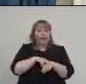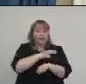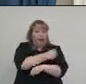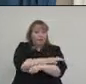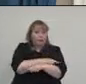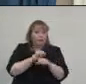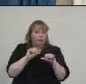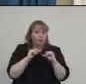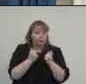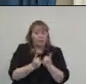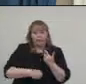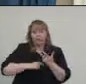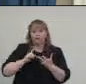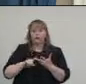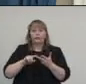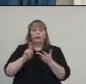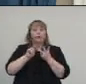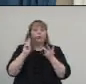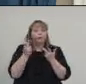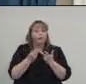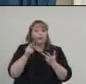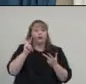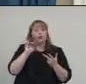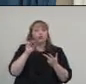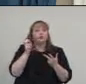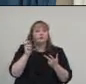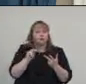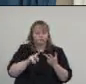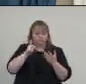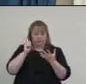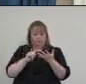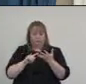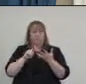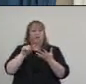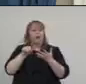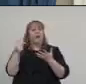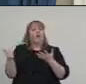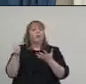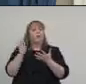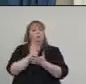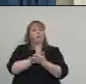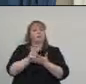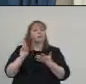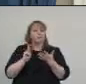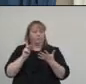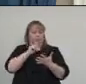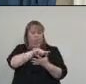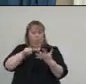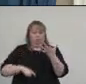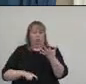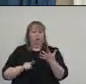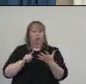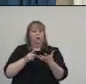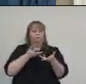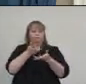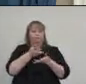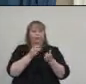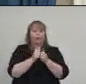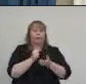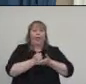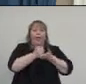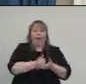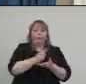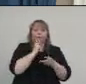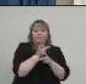local government representatives, state legislators, and other stakeholders as needed to help the state and our counties navigate each of the